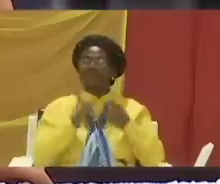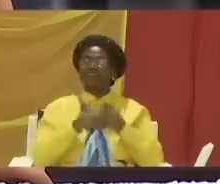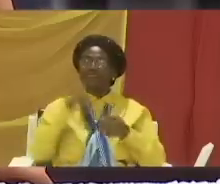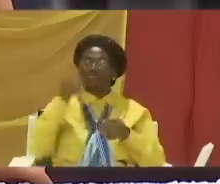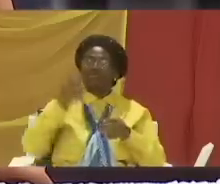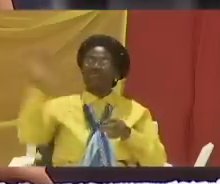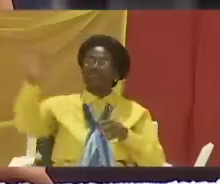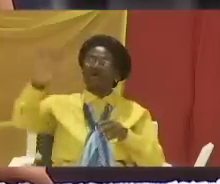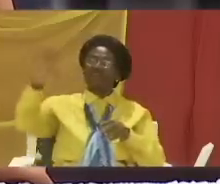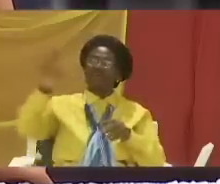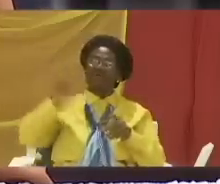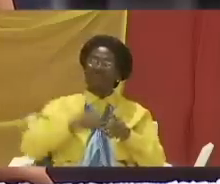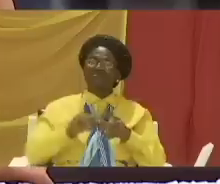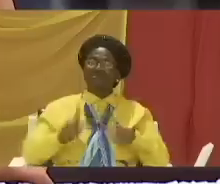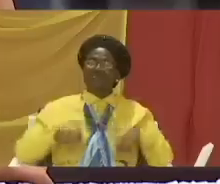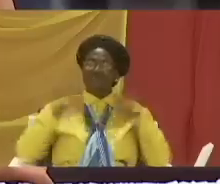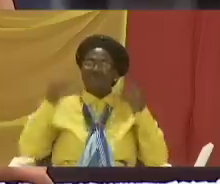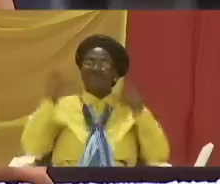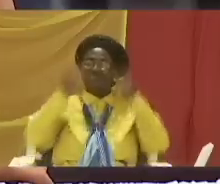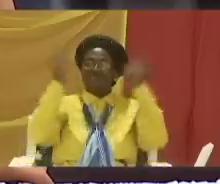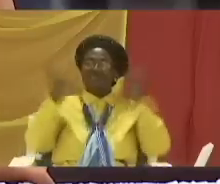to count from 1 to 12.